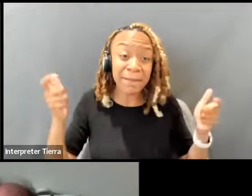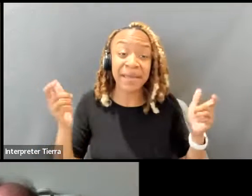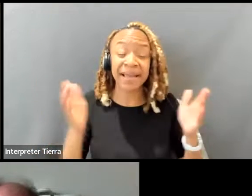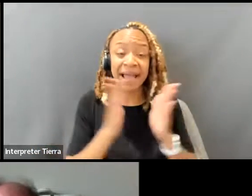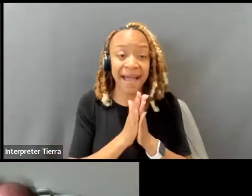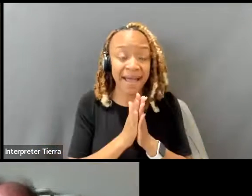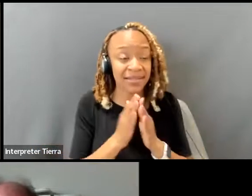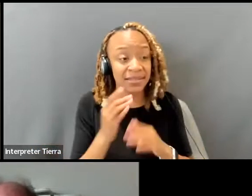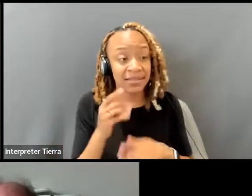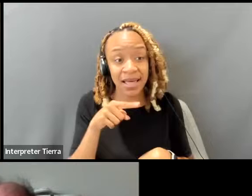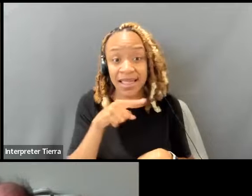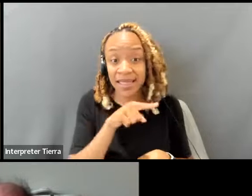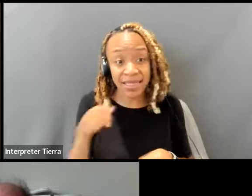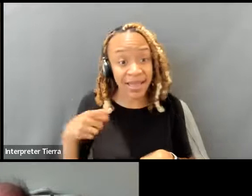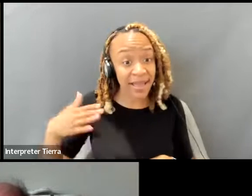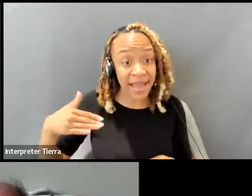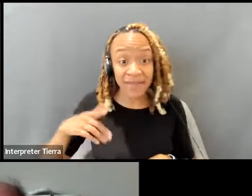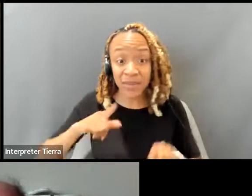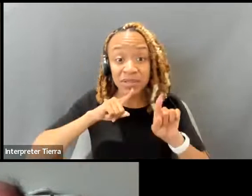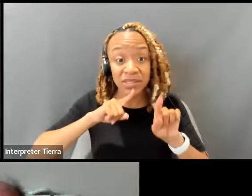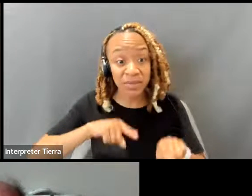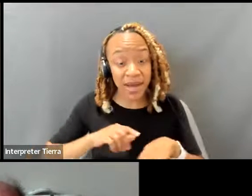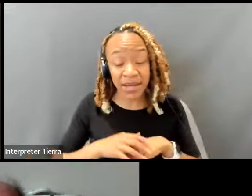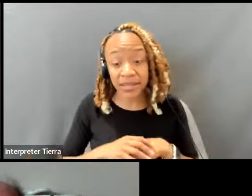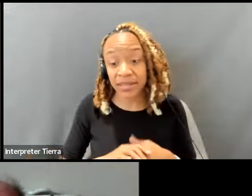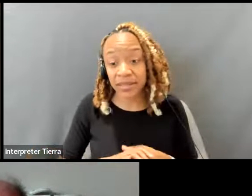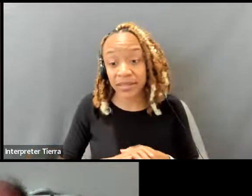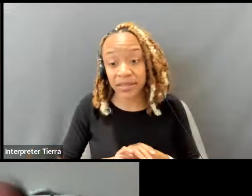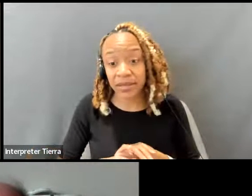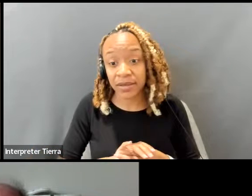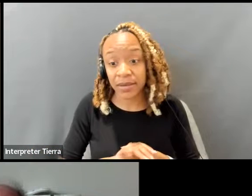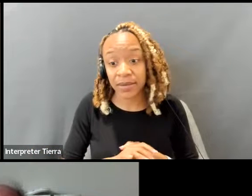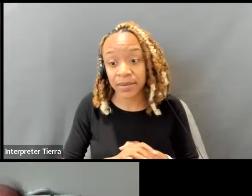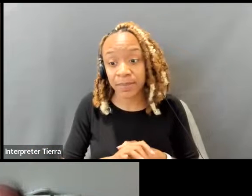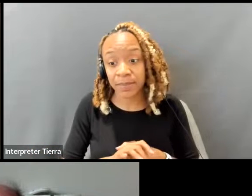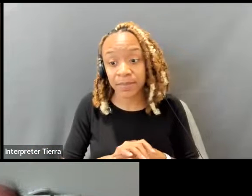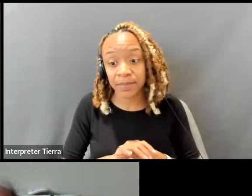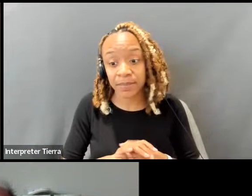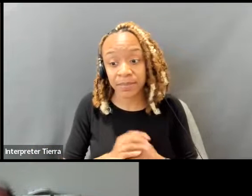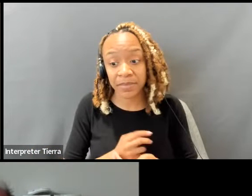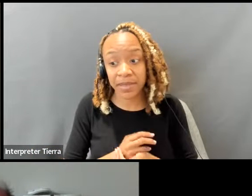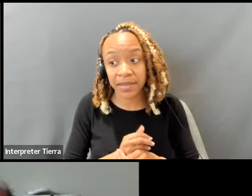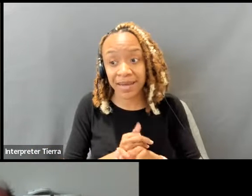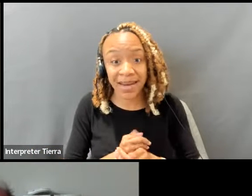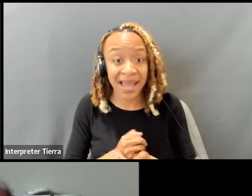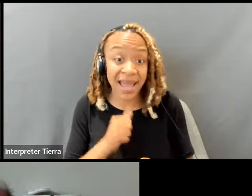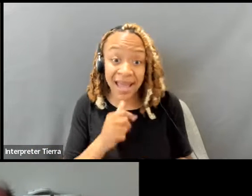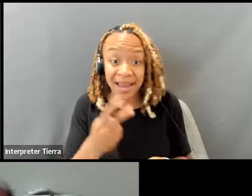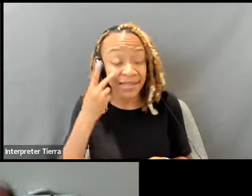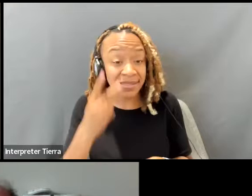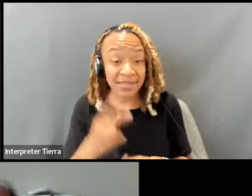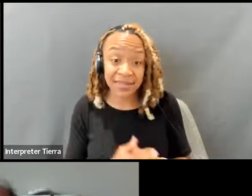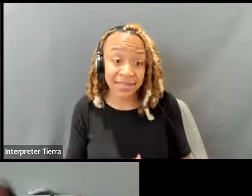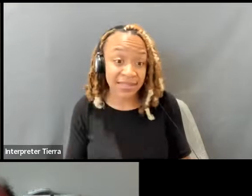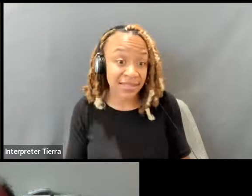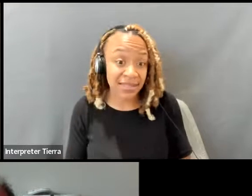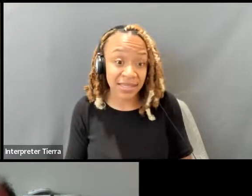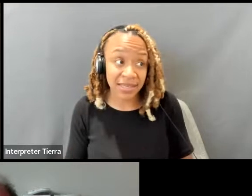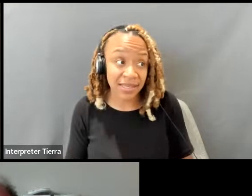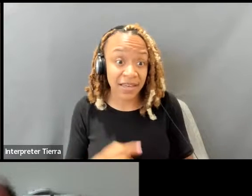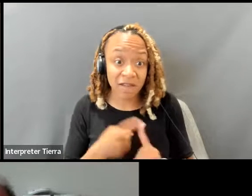haven't been responsive. And I didn't see, at least in the case file that we looked